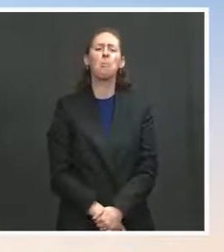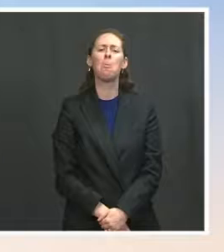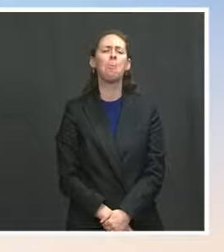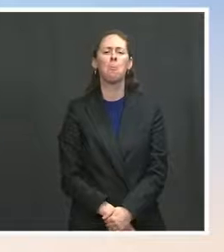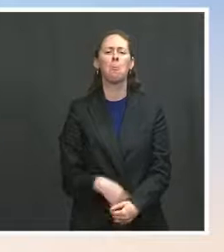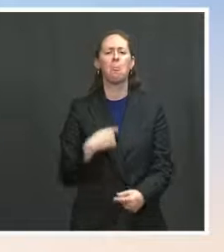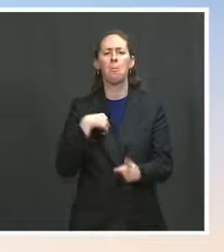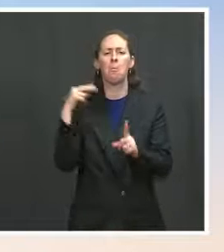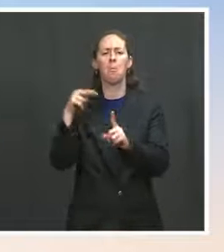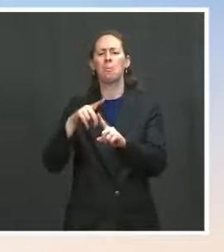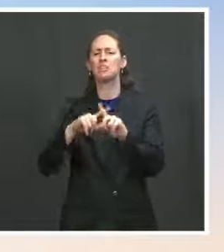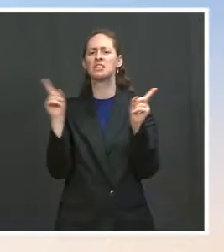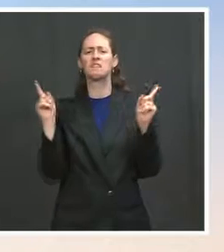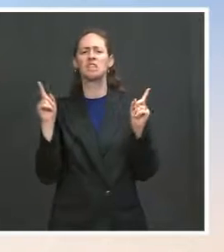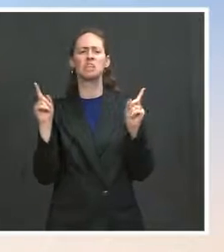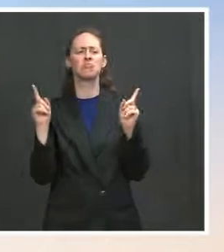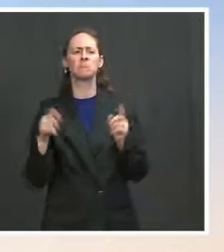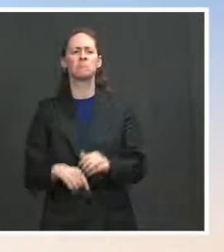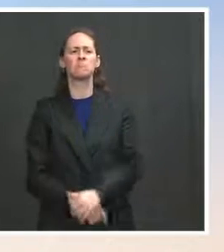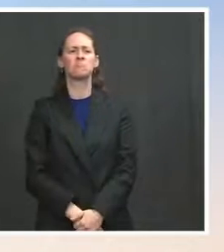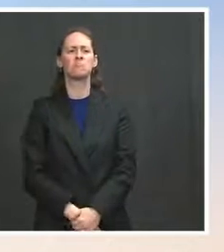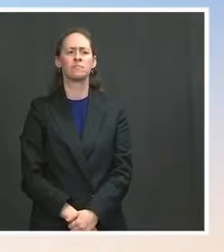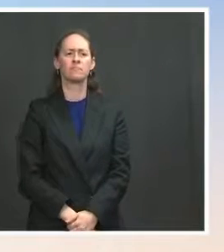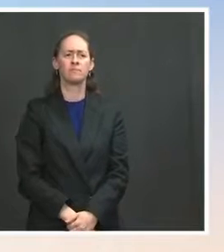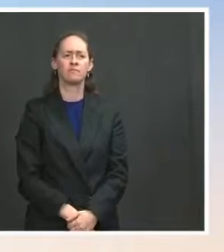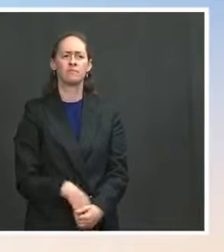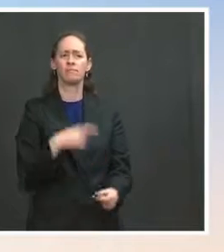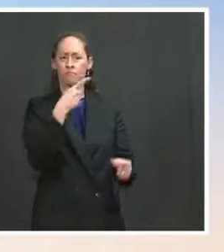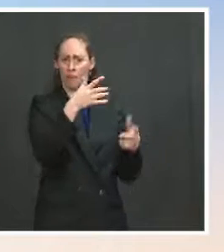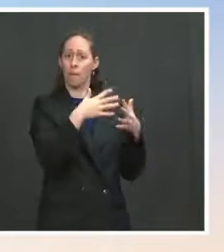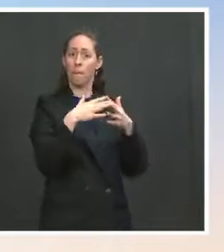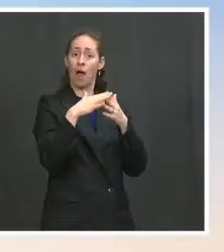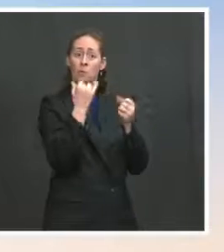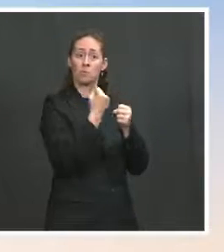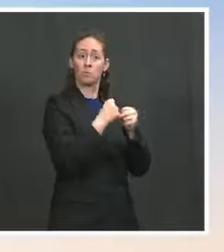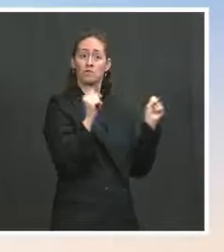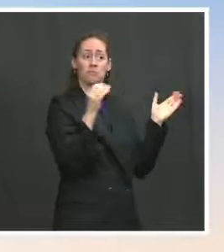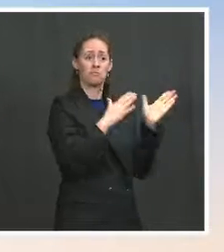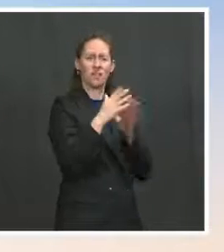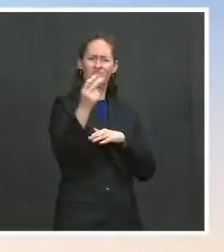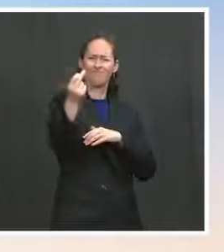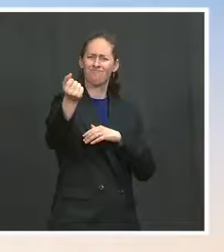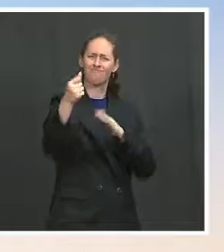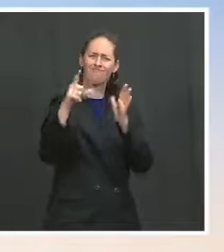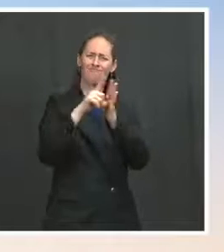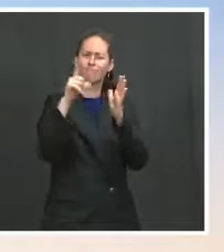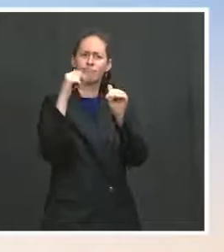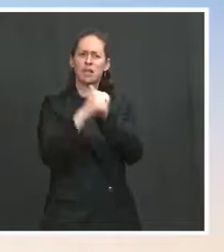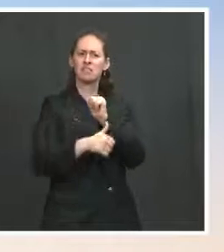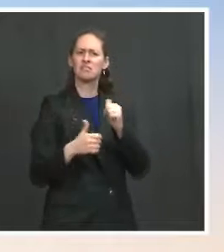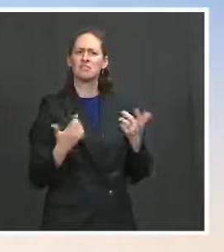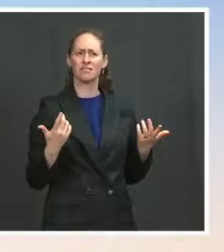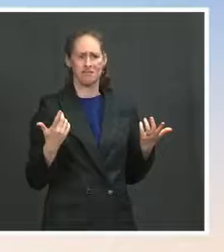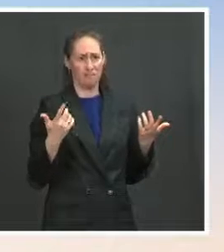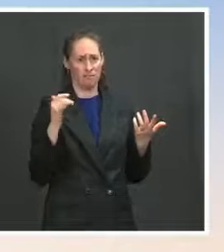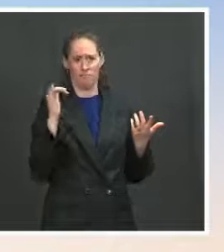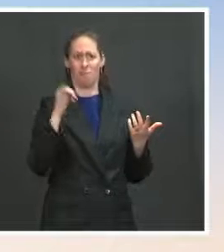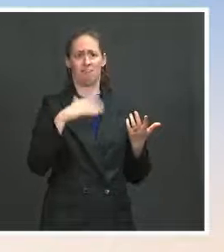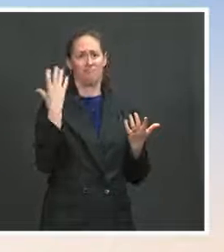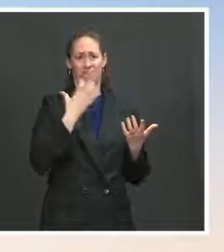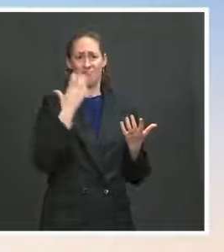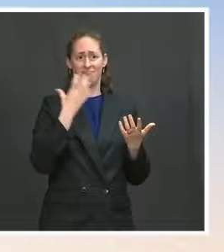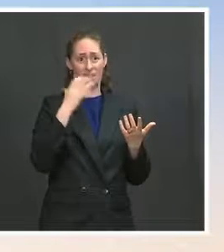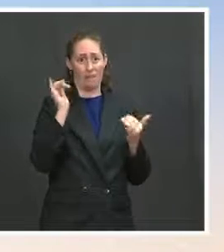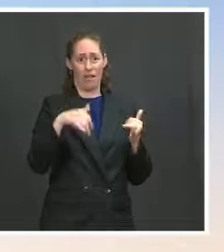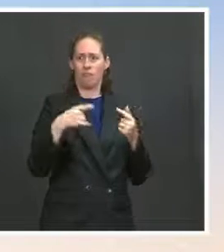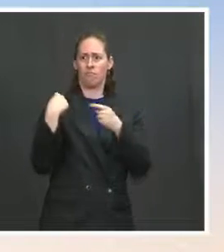American Rescue Plan passed at a pretty rapid speed. That's typically faster than most pieces of legislation, as many of you